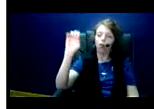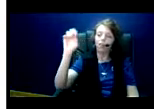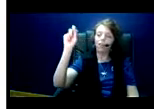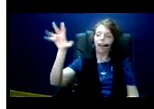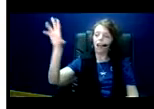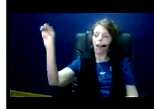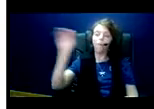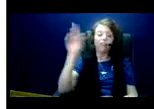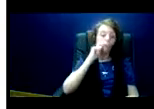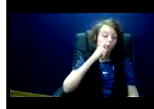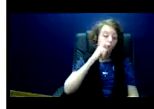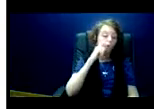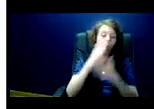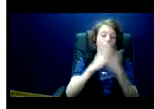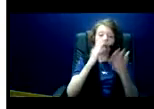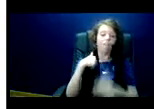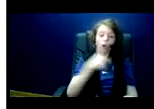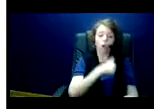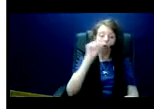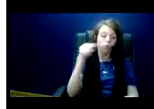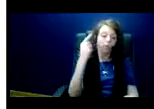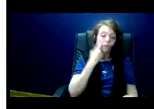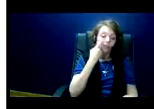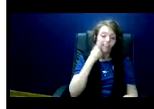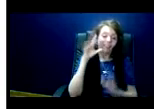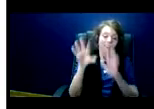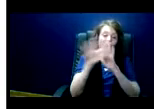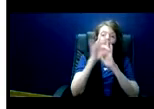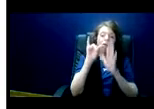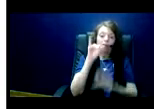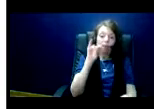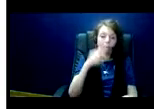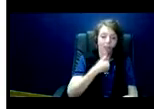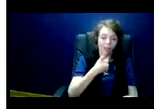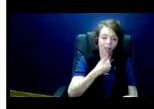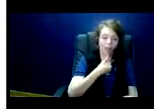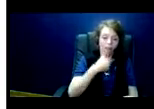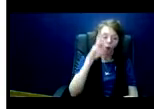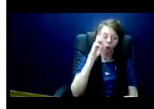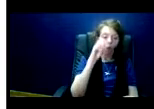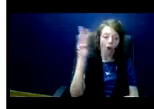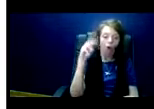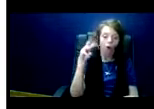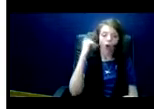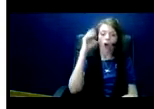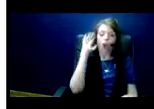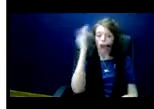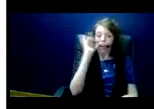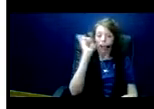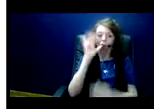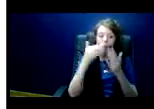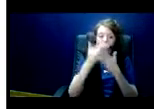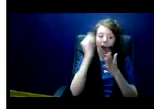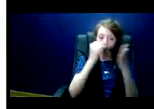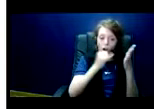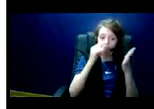artsandculture.google.com. It's a pretty cool feature. I've only recently discovered it myself. Whoa, Look at all that art they have